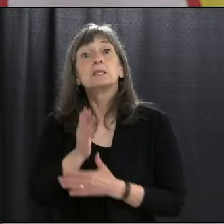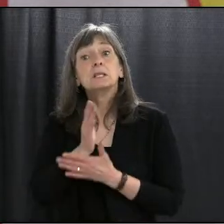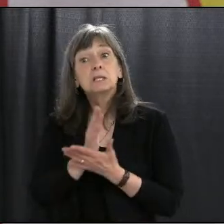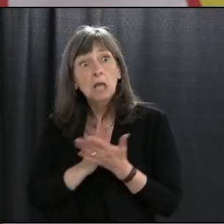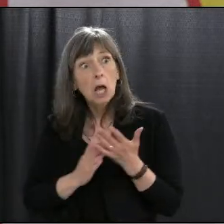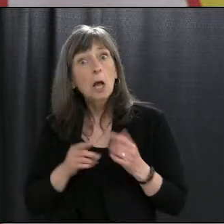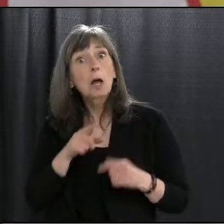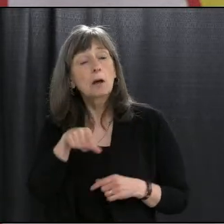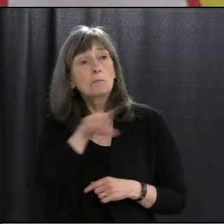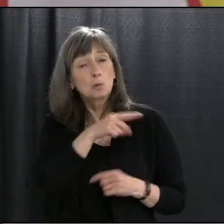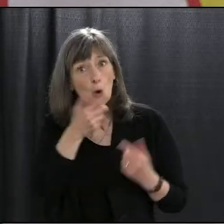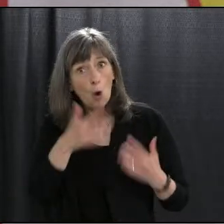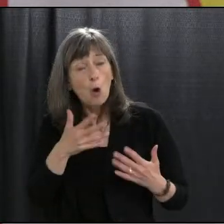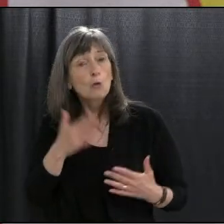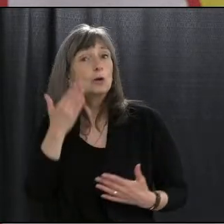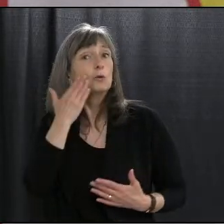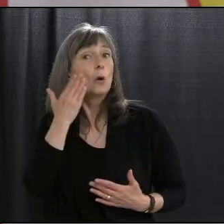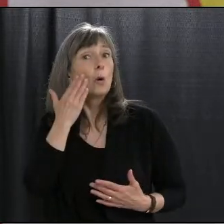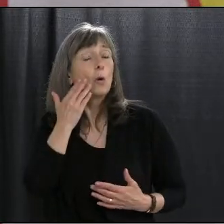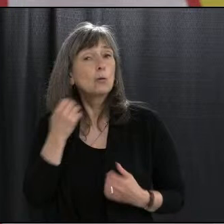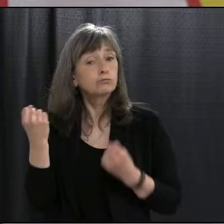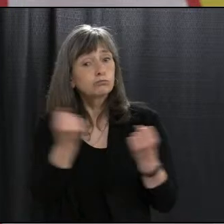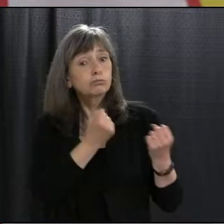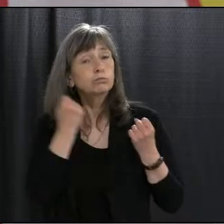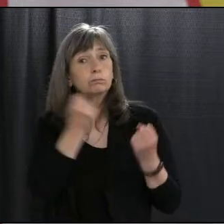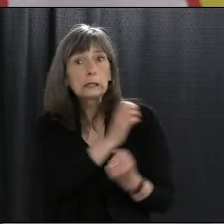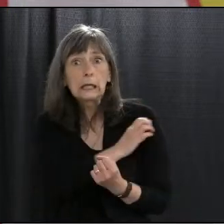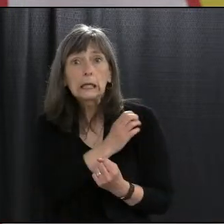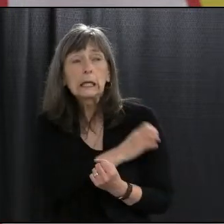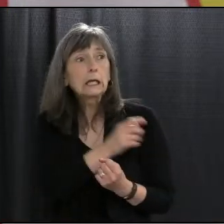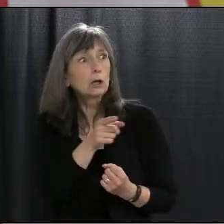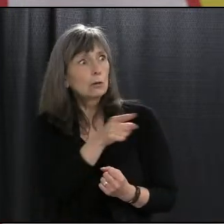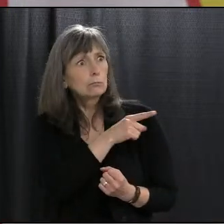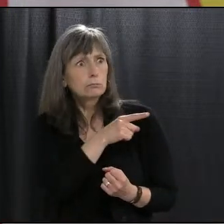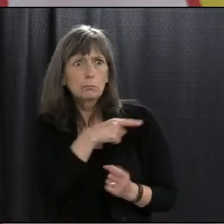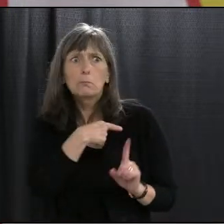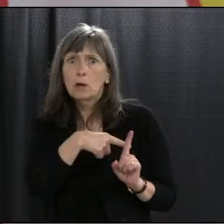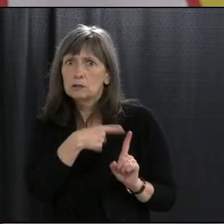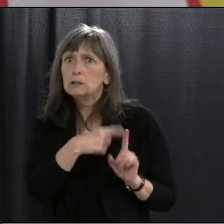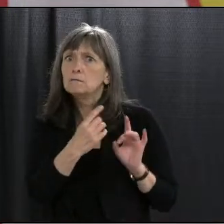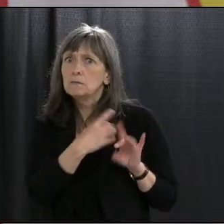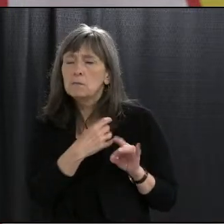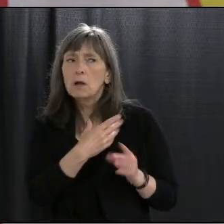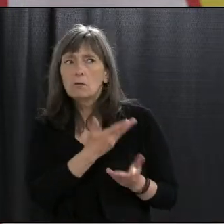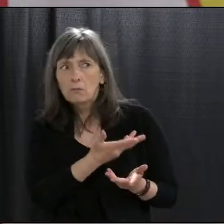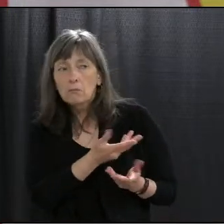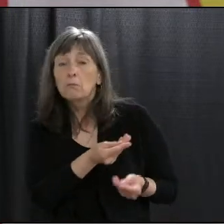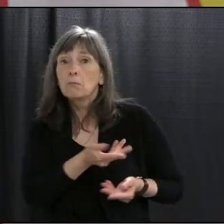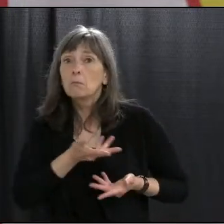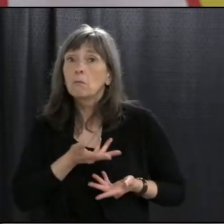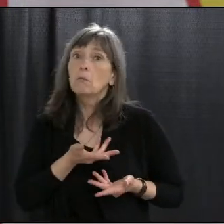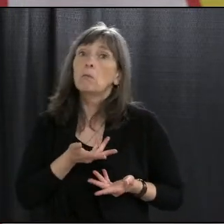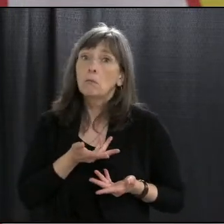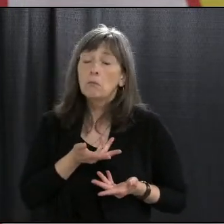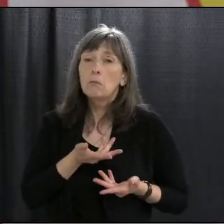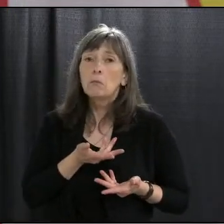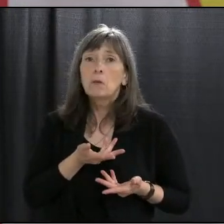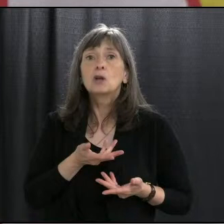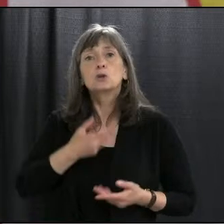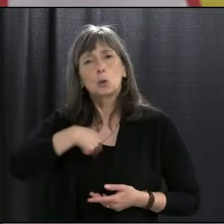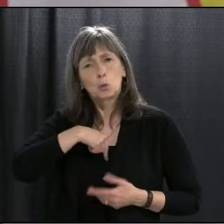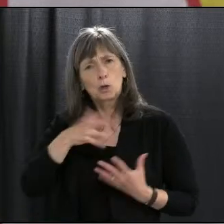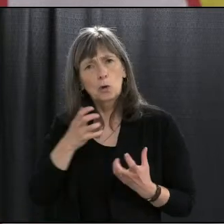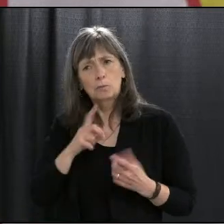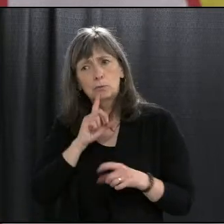these mobile clinics as a method of providing access to primary health care. This is about supply and